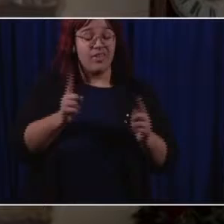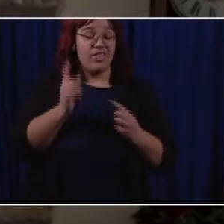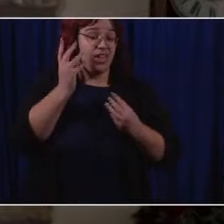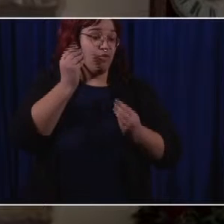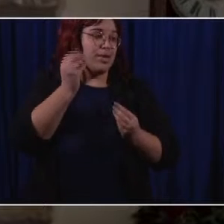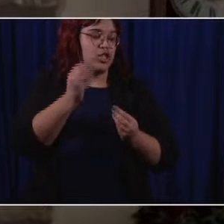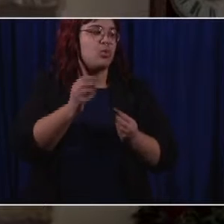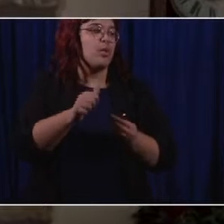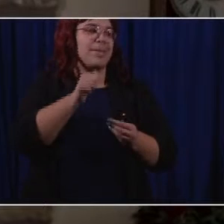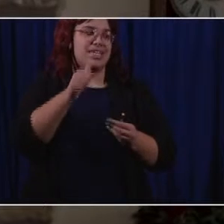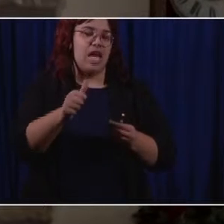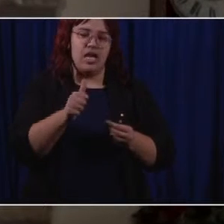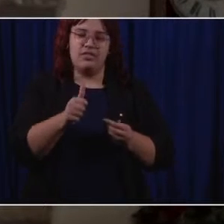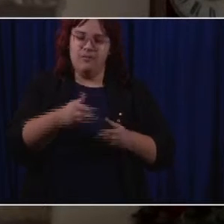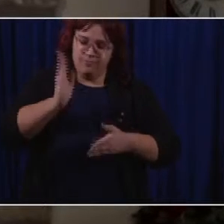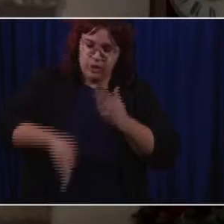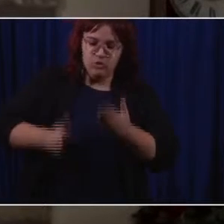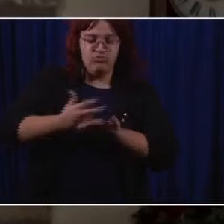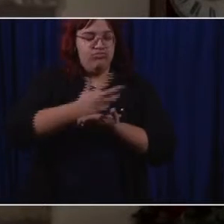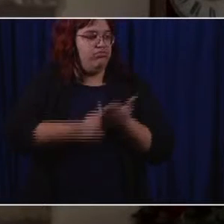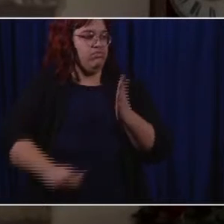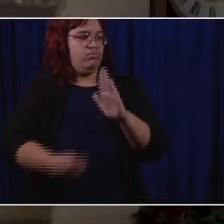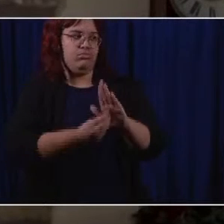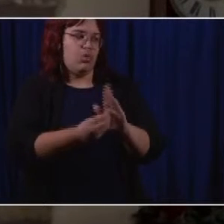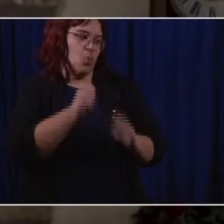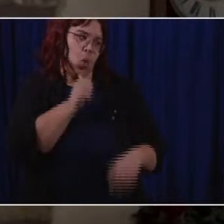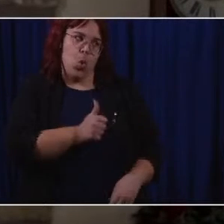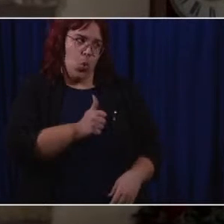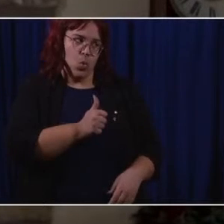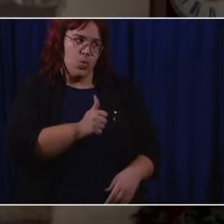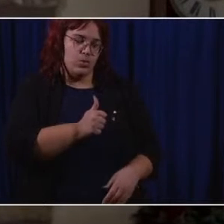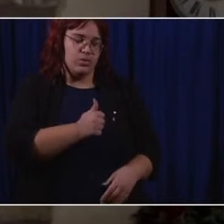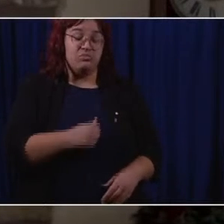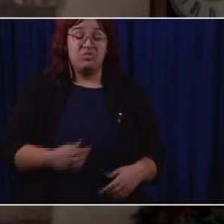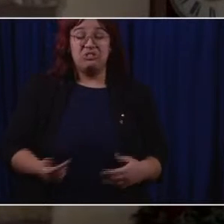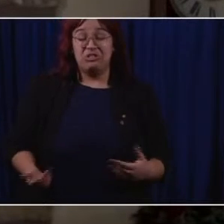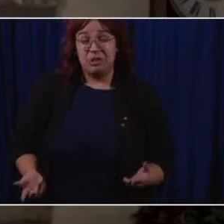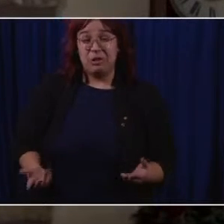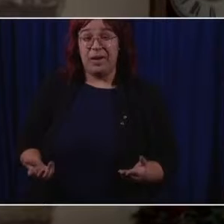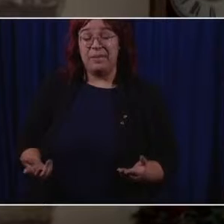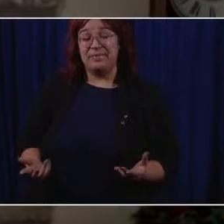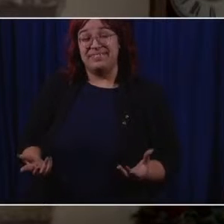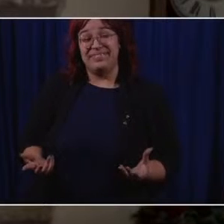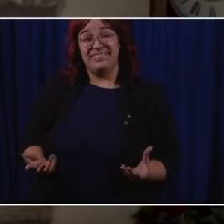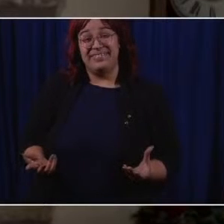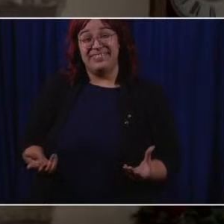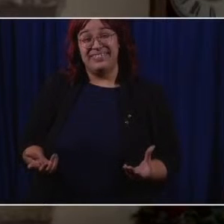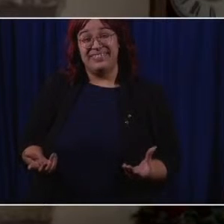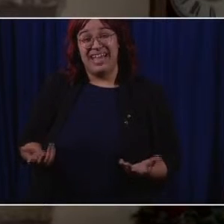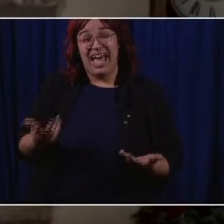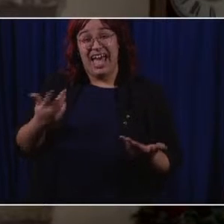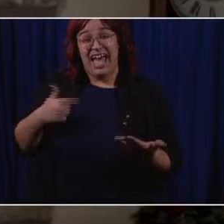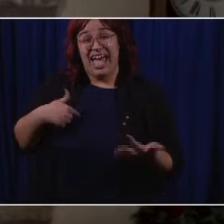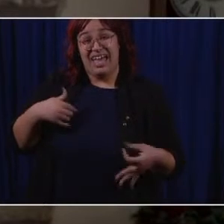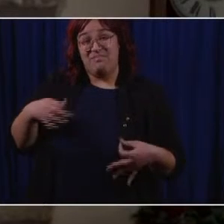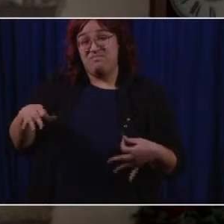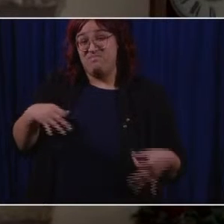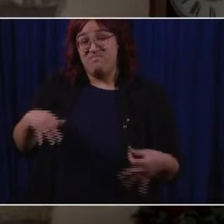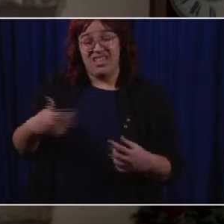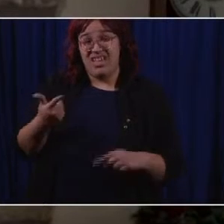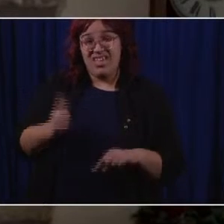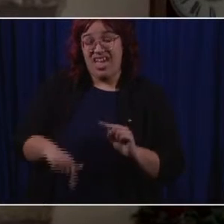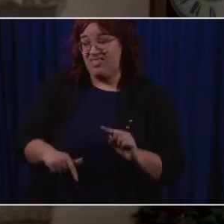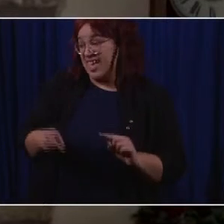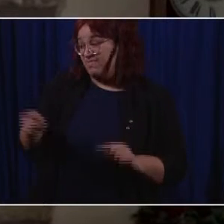it. I'm sure that the health department can explain it to you, but I can't explain it. All I know is